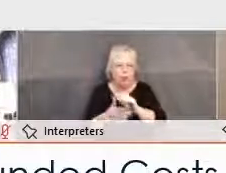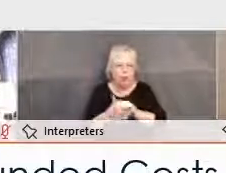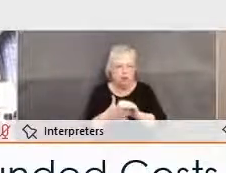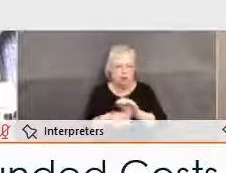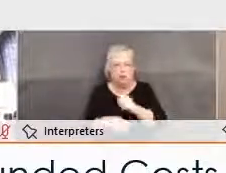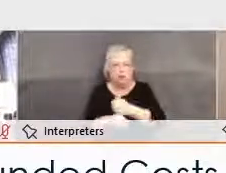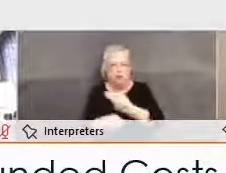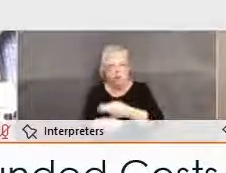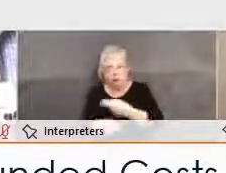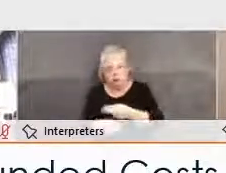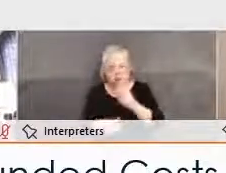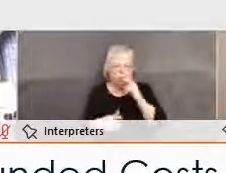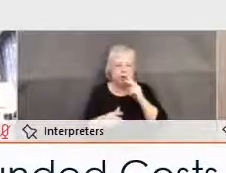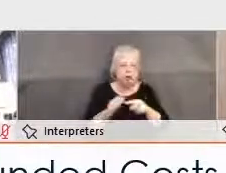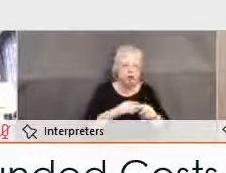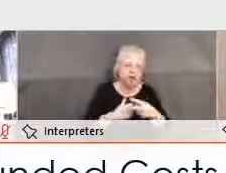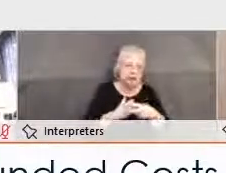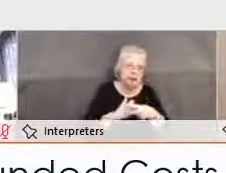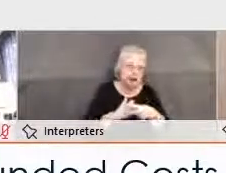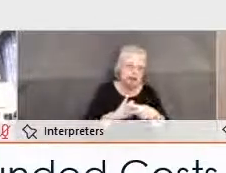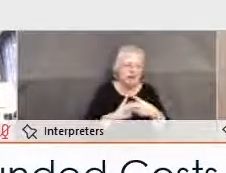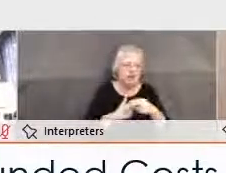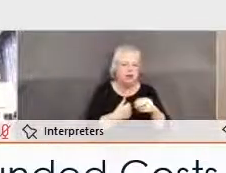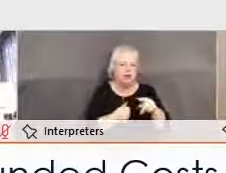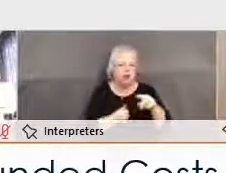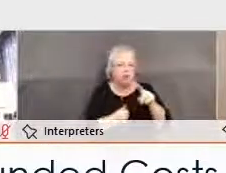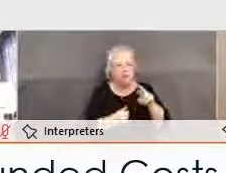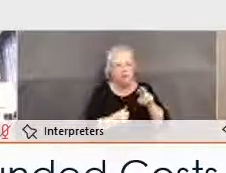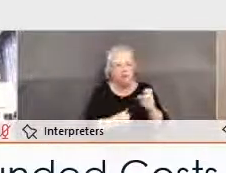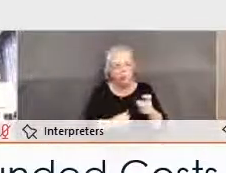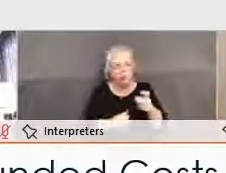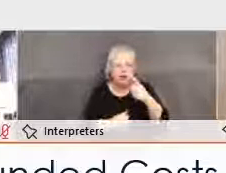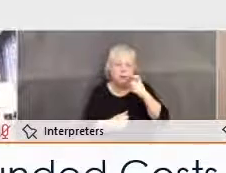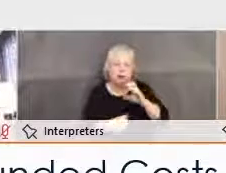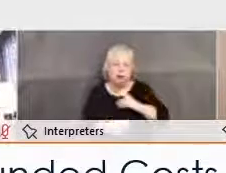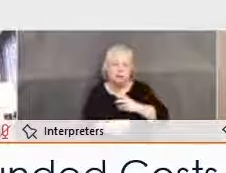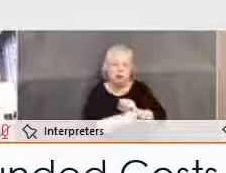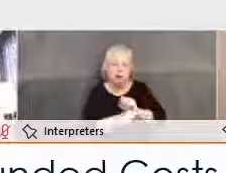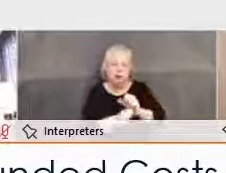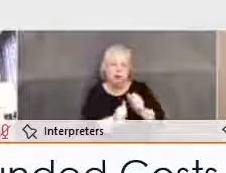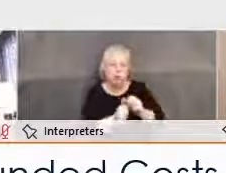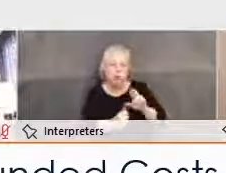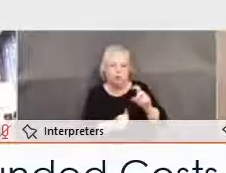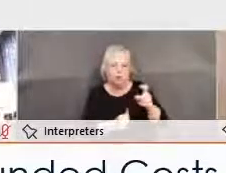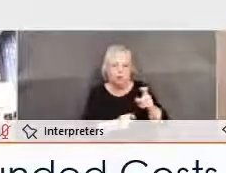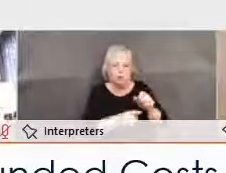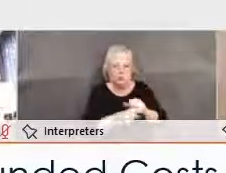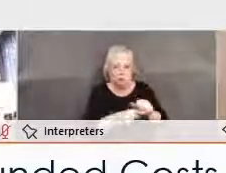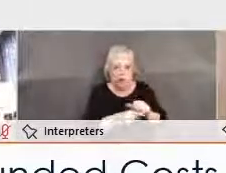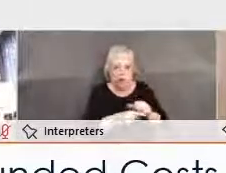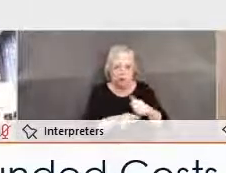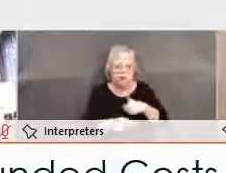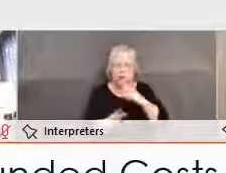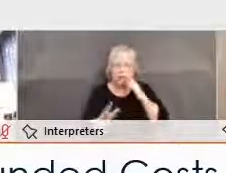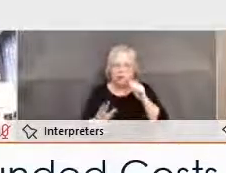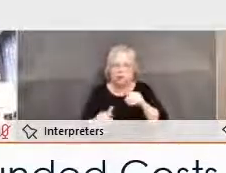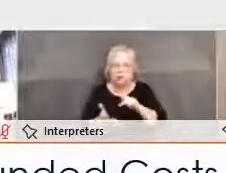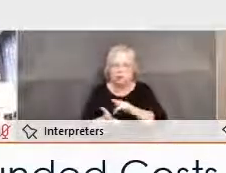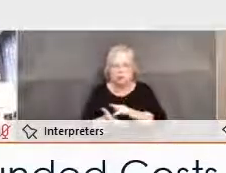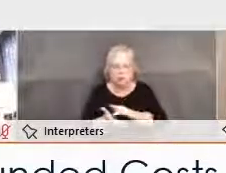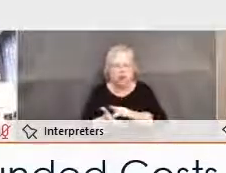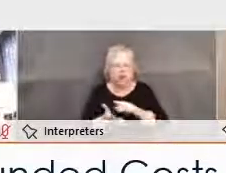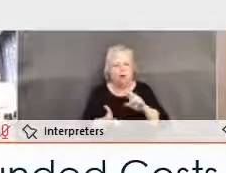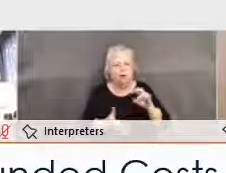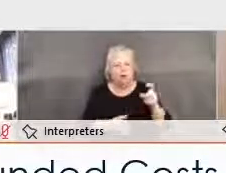on pharmacy due to our work with our pharmacy practice, we expect medical pharmacy claims to